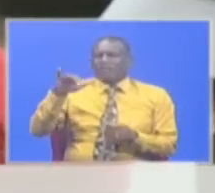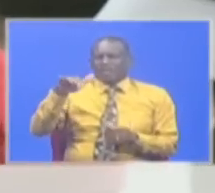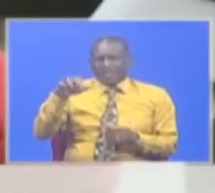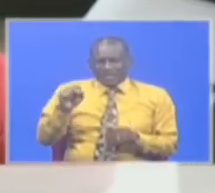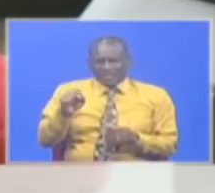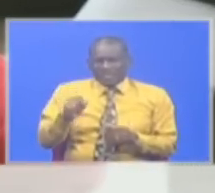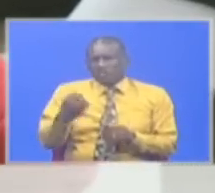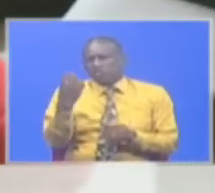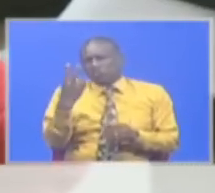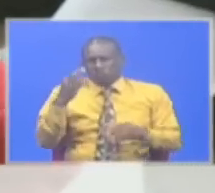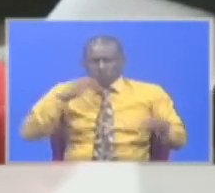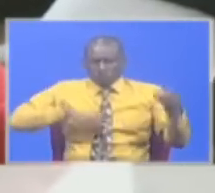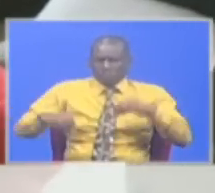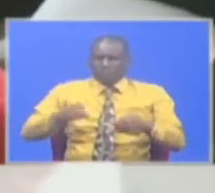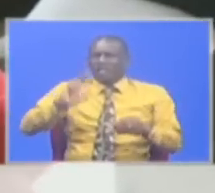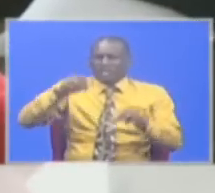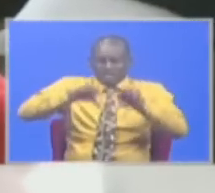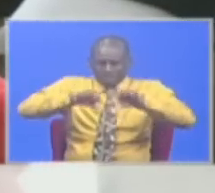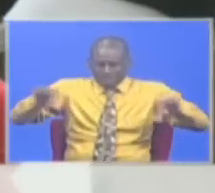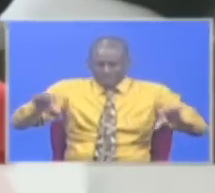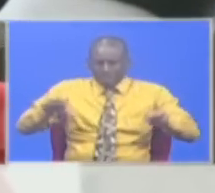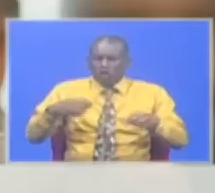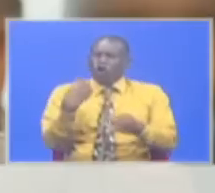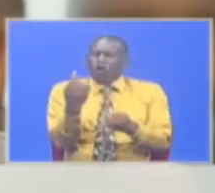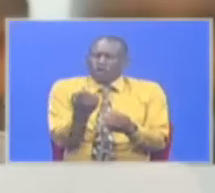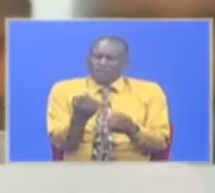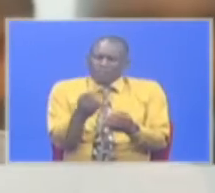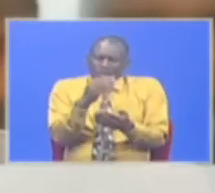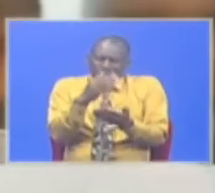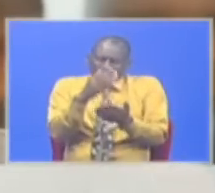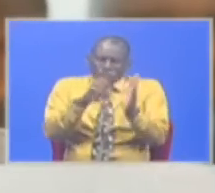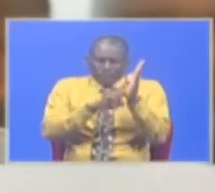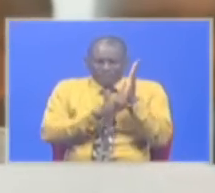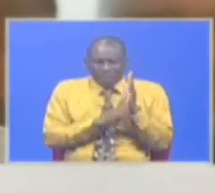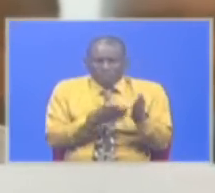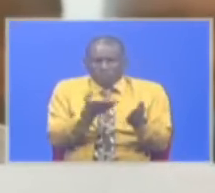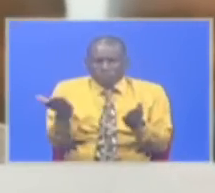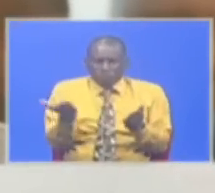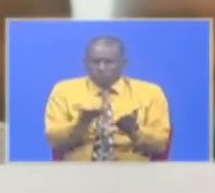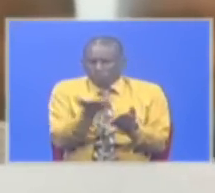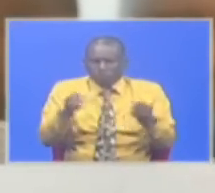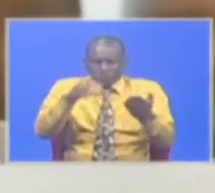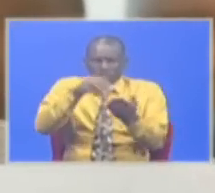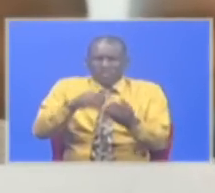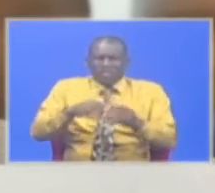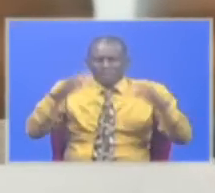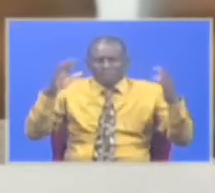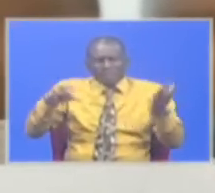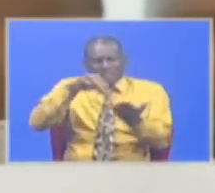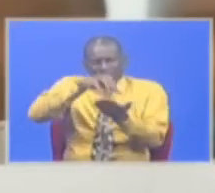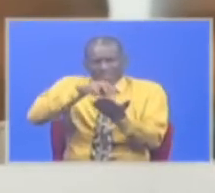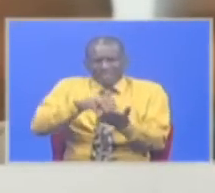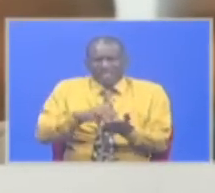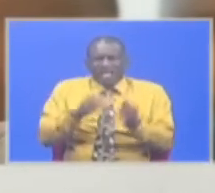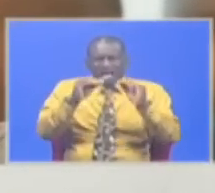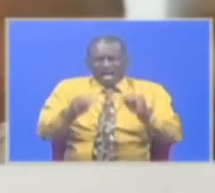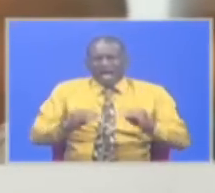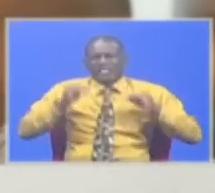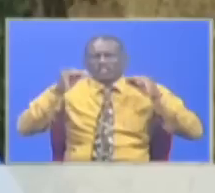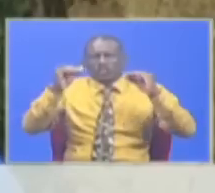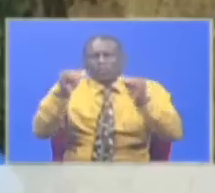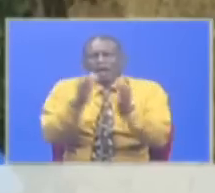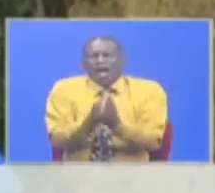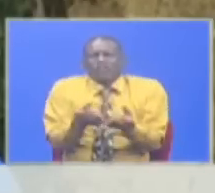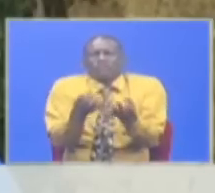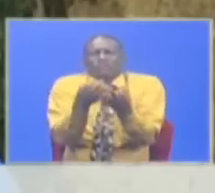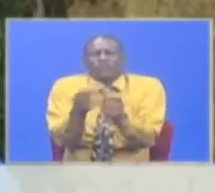scandal, Kenya Pipeline, just to mention a few. Adjournments, delays, and even questionable acquittals have been the case. If